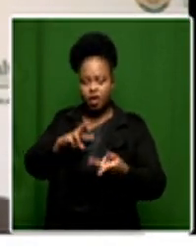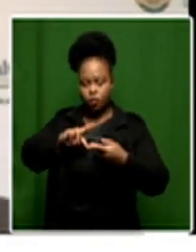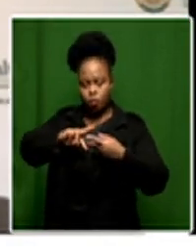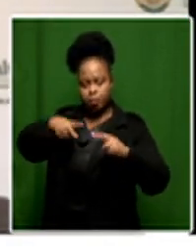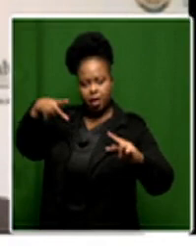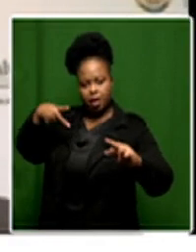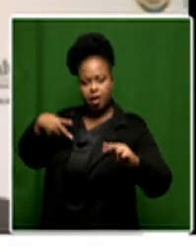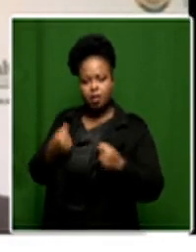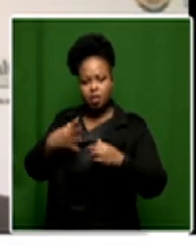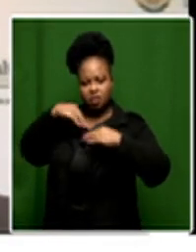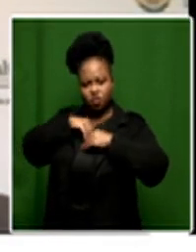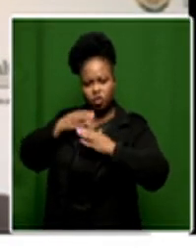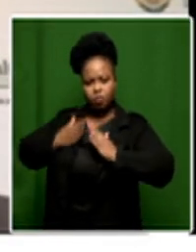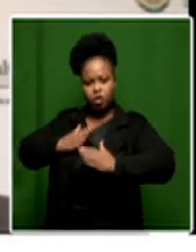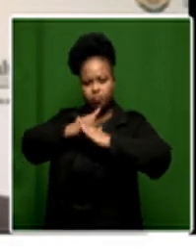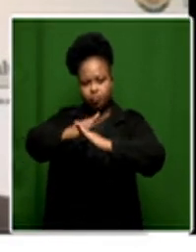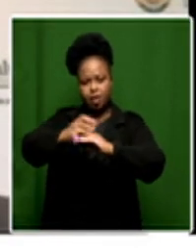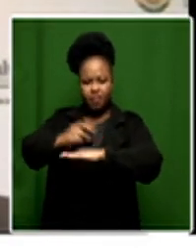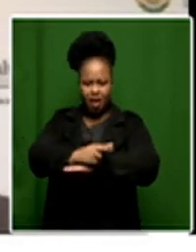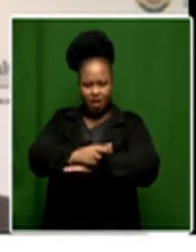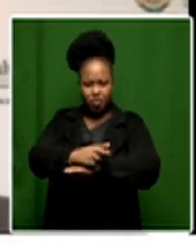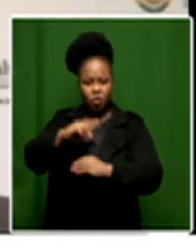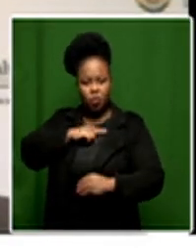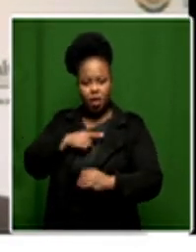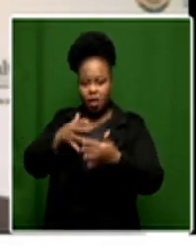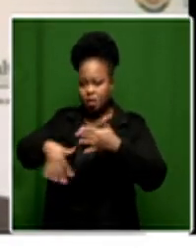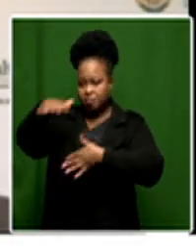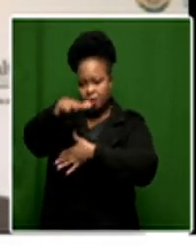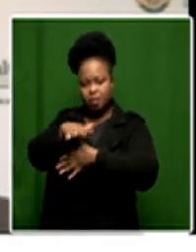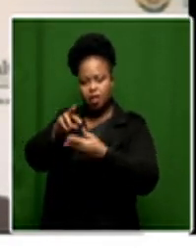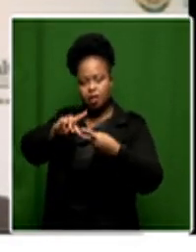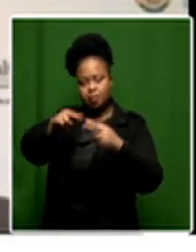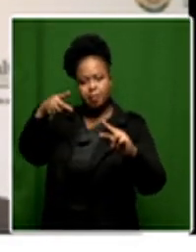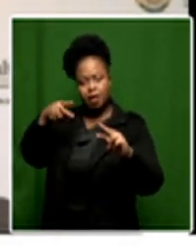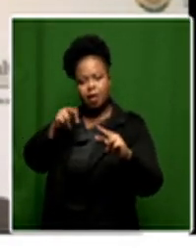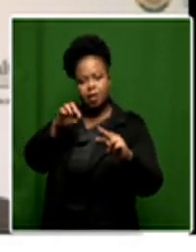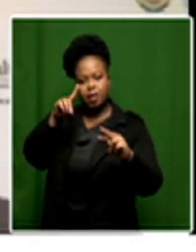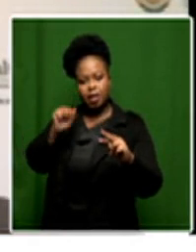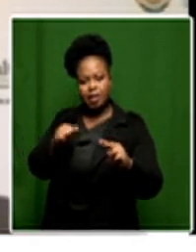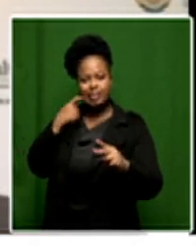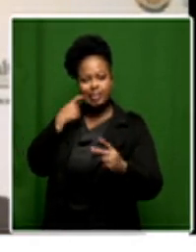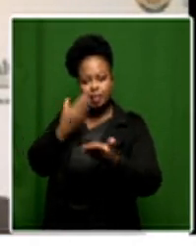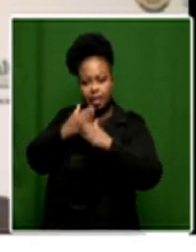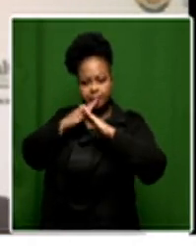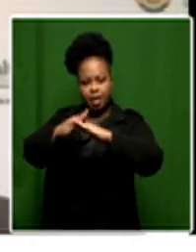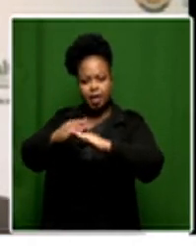RNA. In other words, they prime the RNA to be able to create the